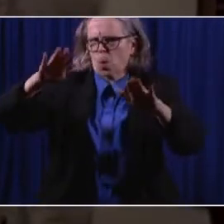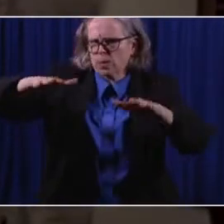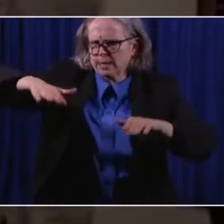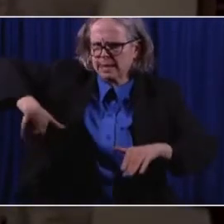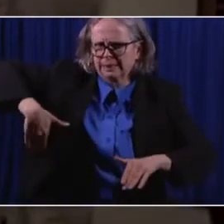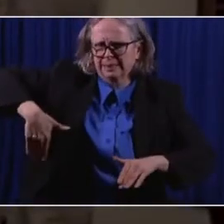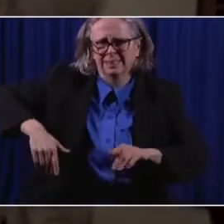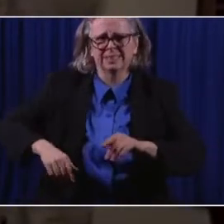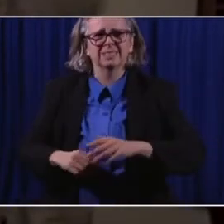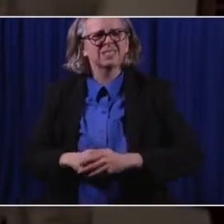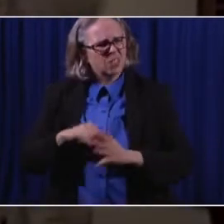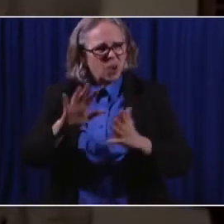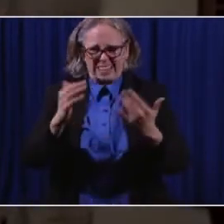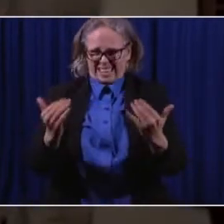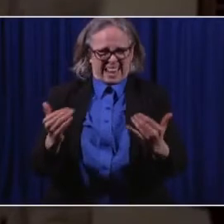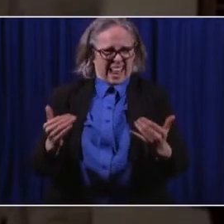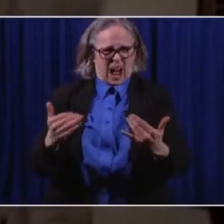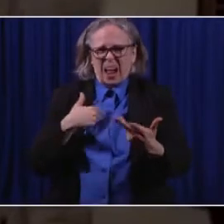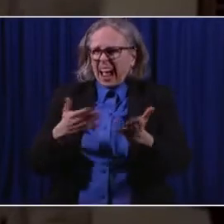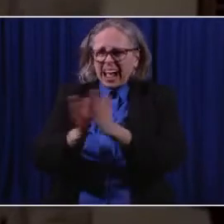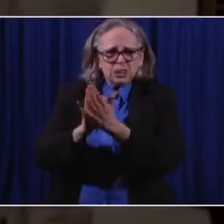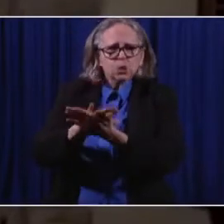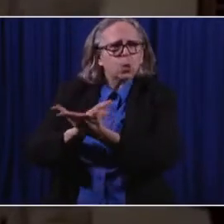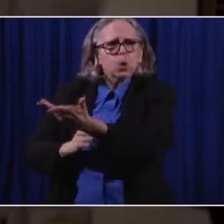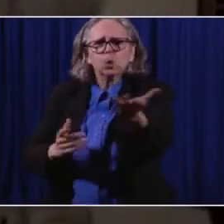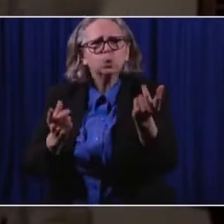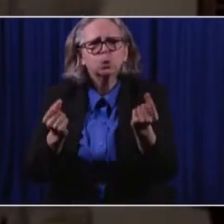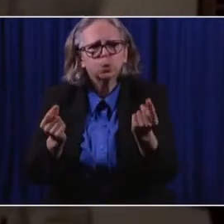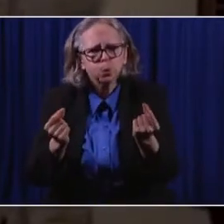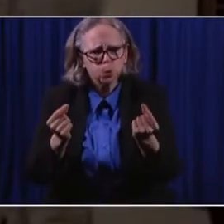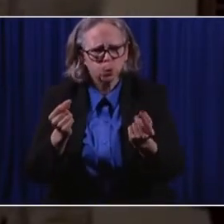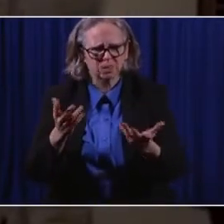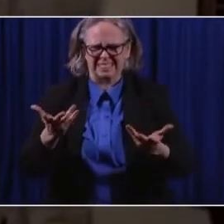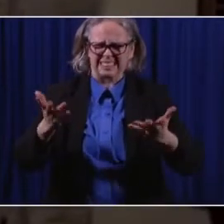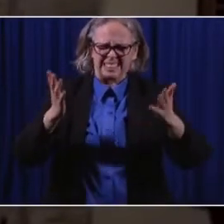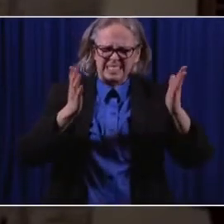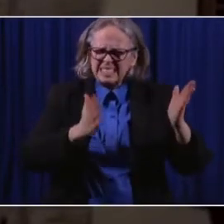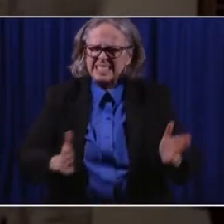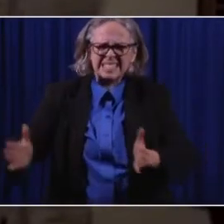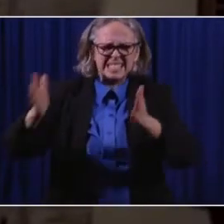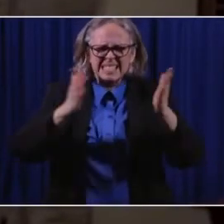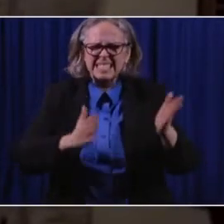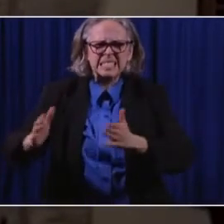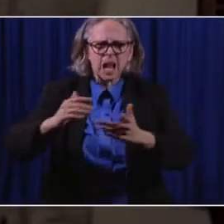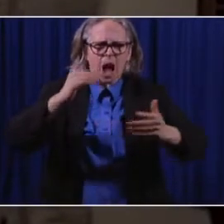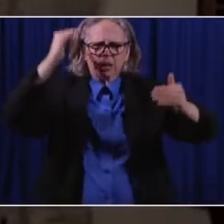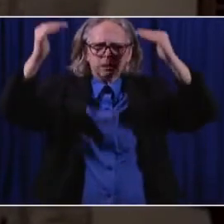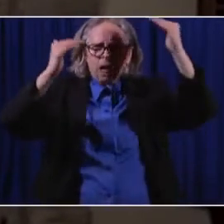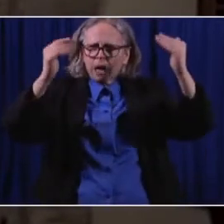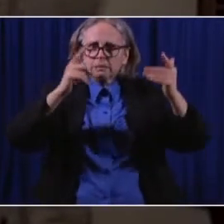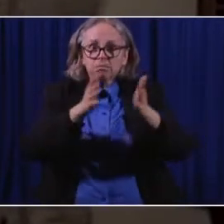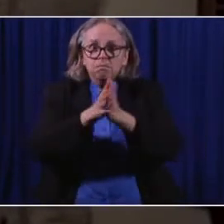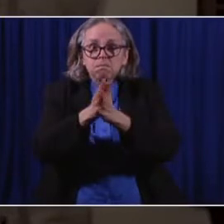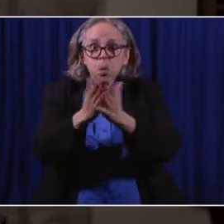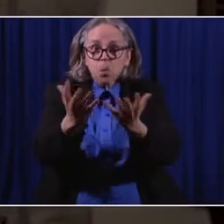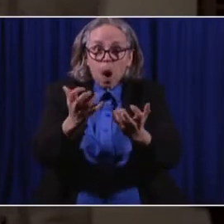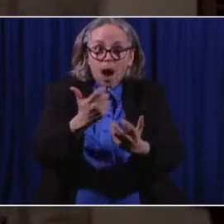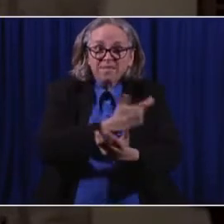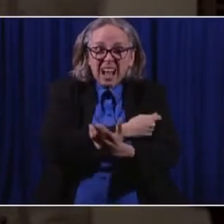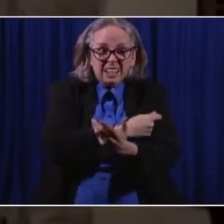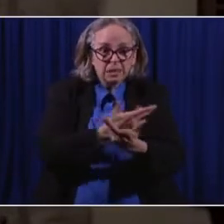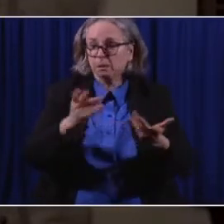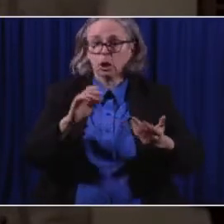do is to come up with the precise number of people in their schools, the adults, whether it's a custodian, whether it is a teacher, whether